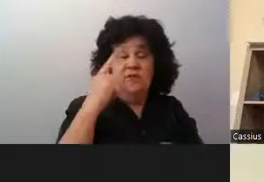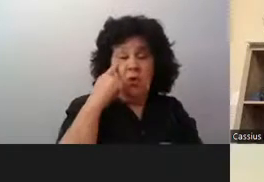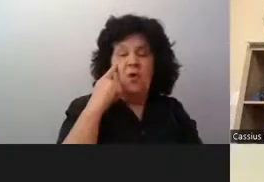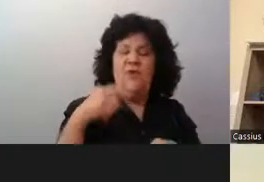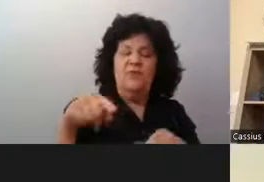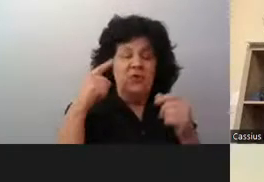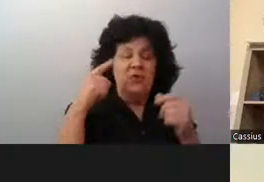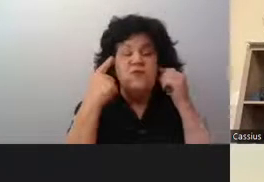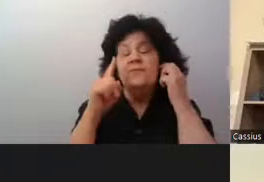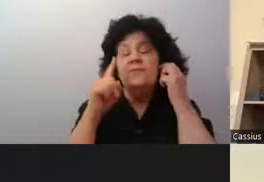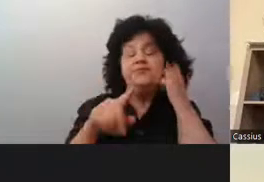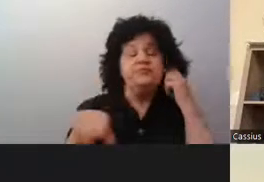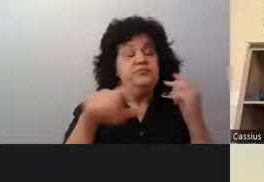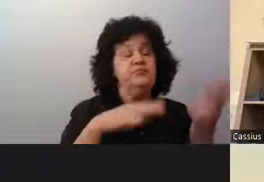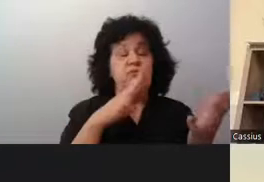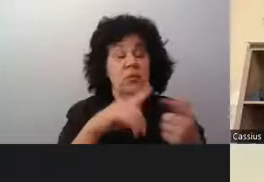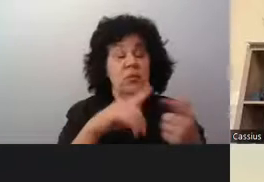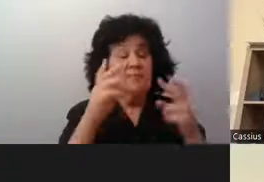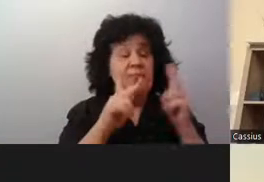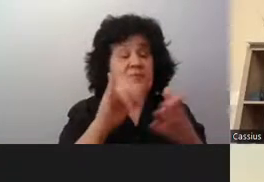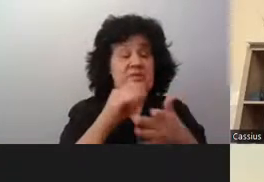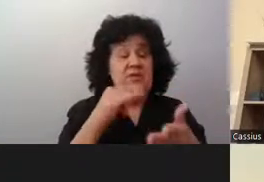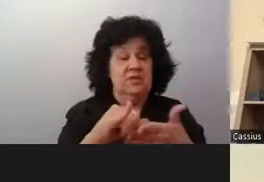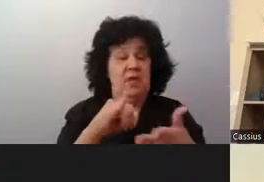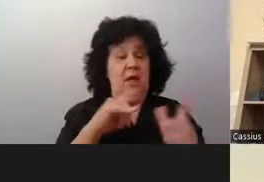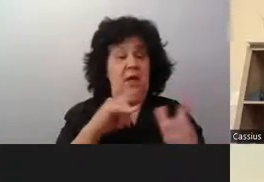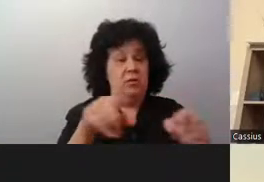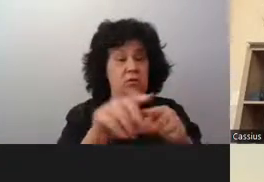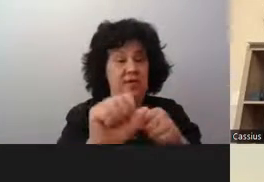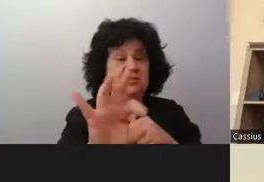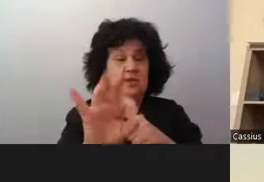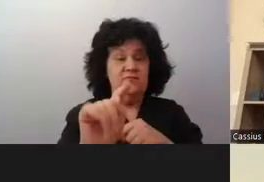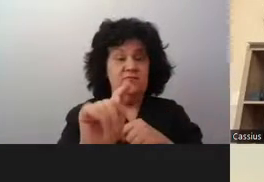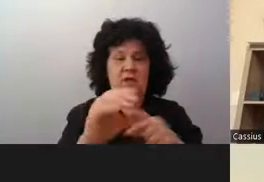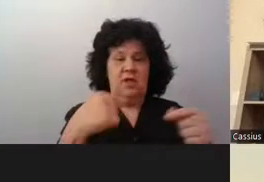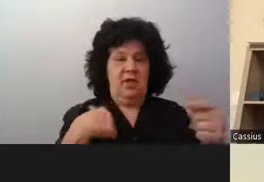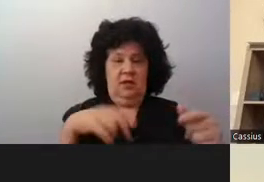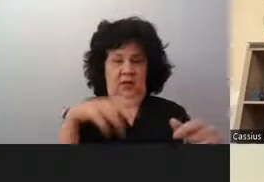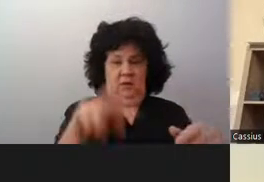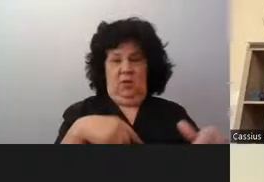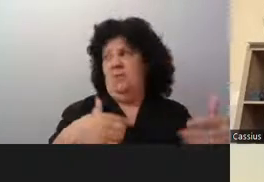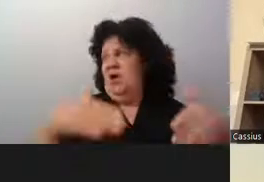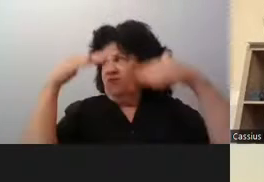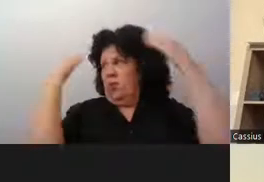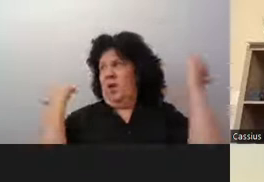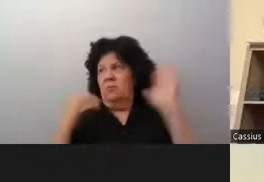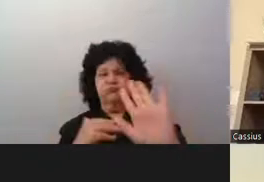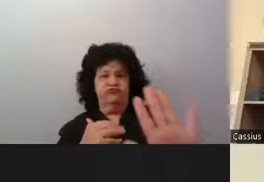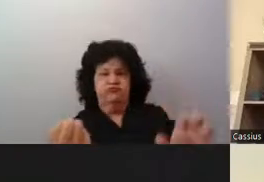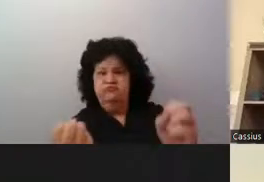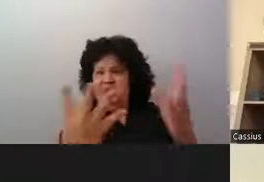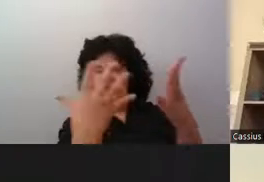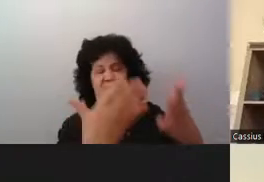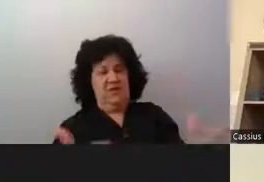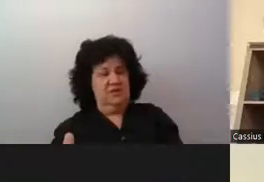that I've talked to a lot of people who say, I go to the SF tool and I'm overwhelmed. There's so much stuff there. I